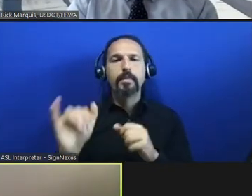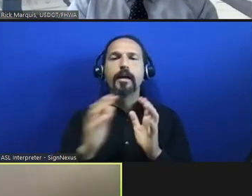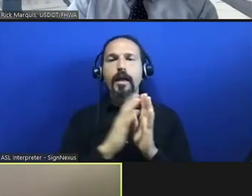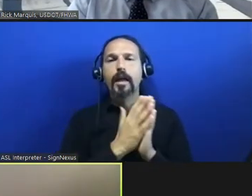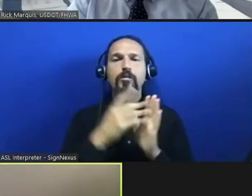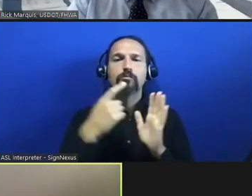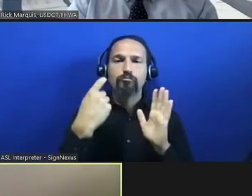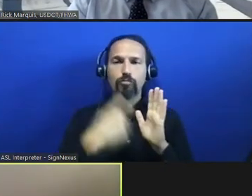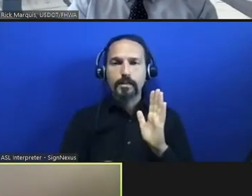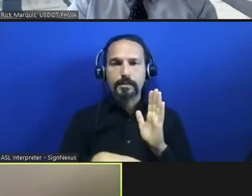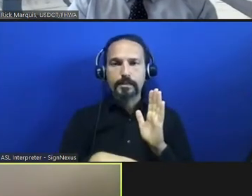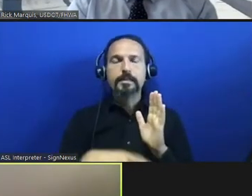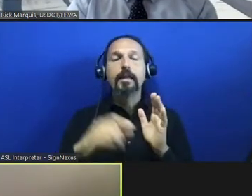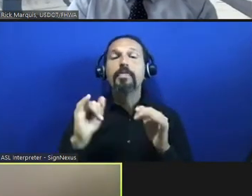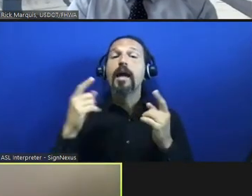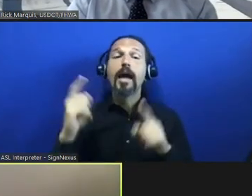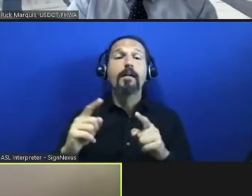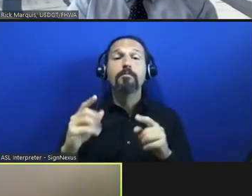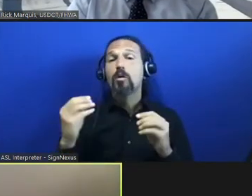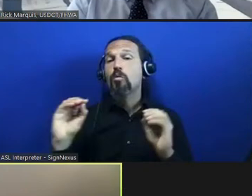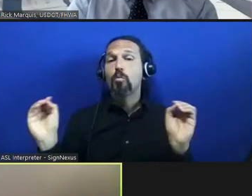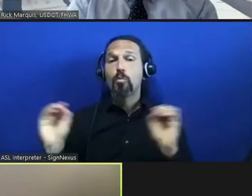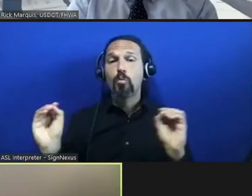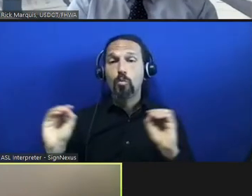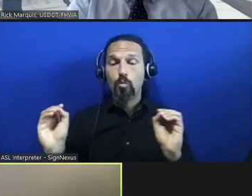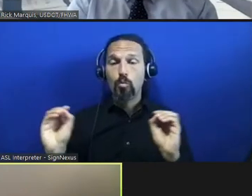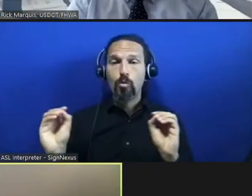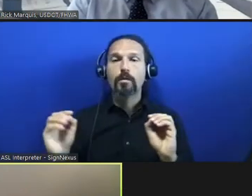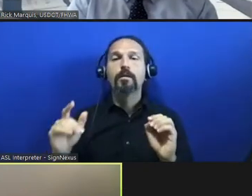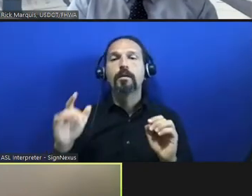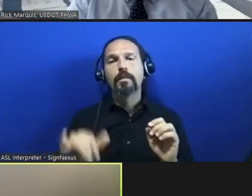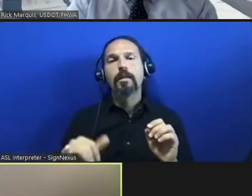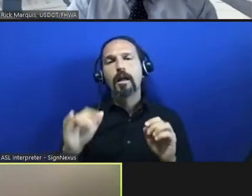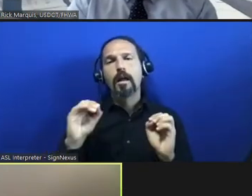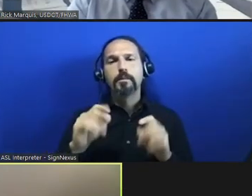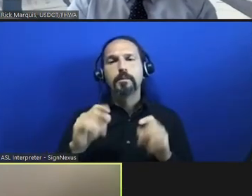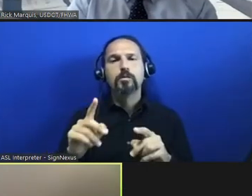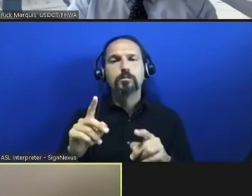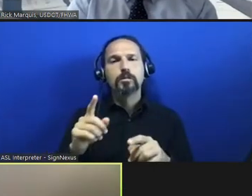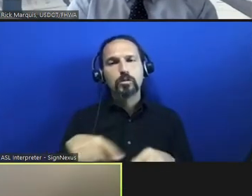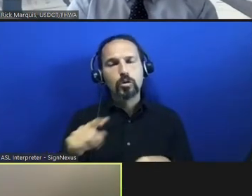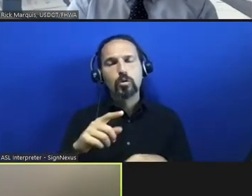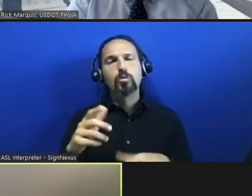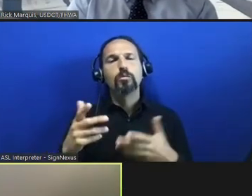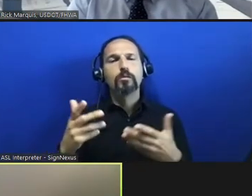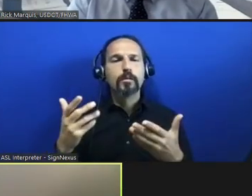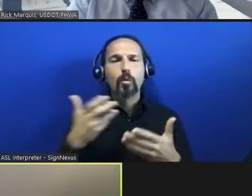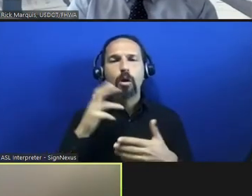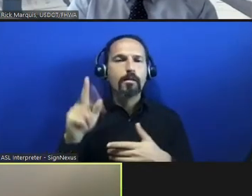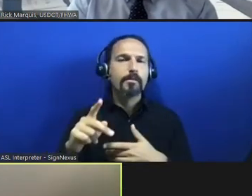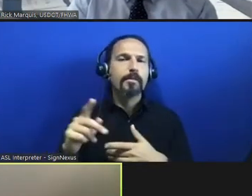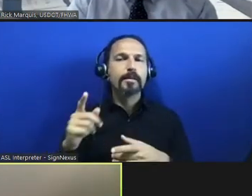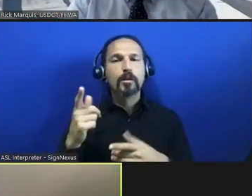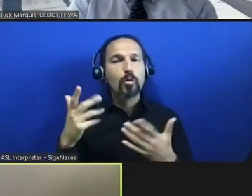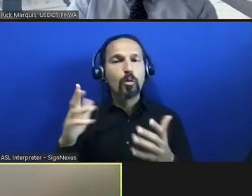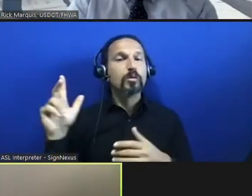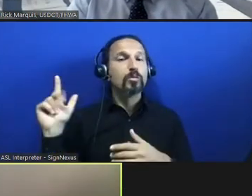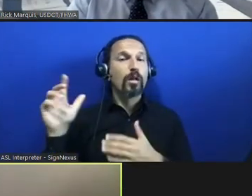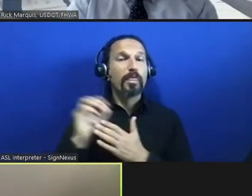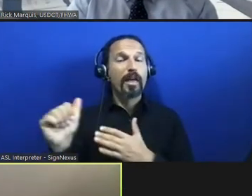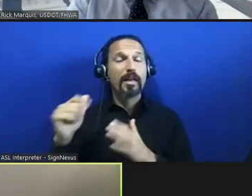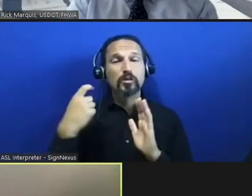prices pricing happens or not this is really just an opportunity to warm you up so instead of having a 23